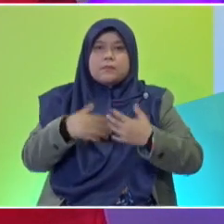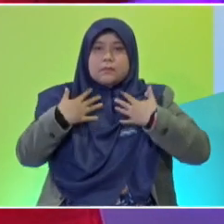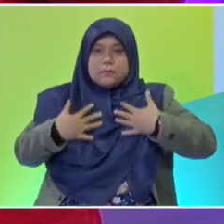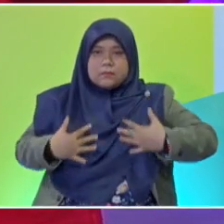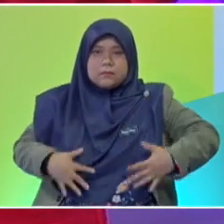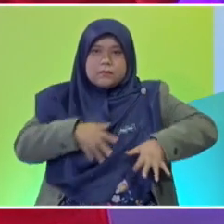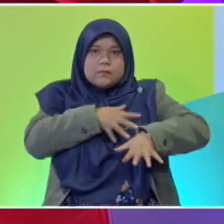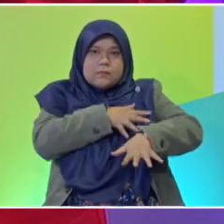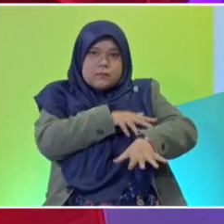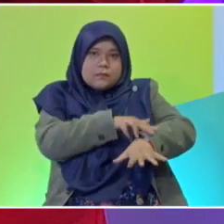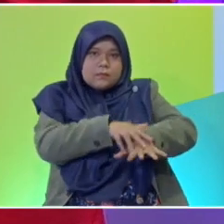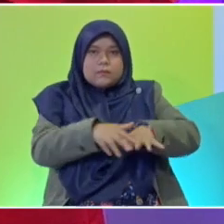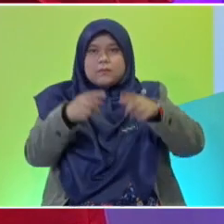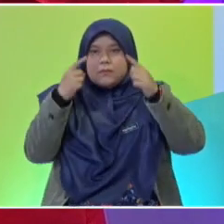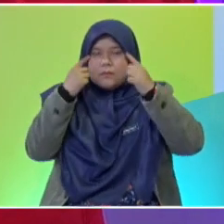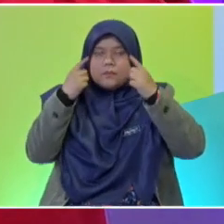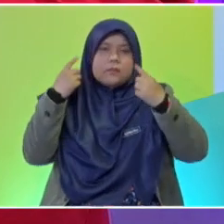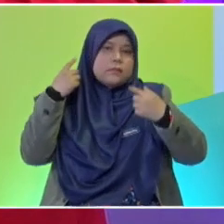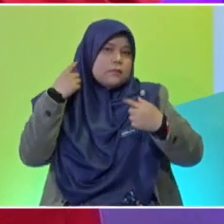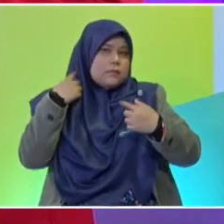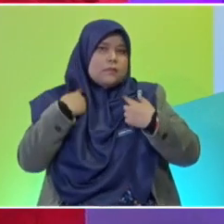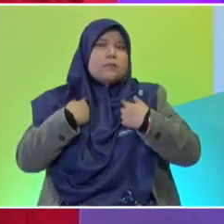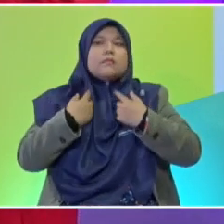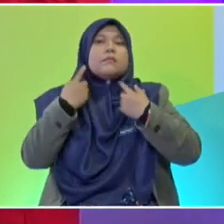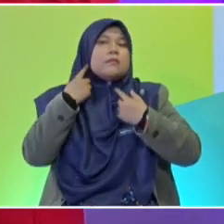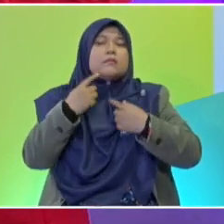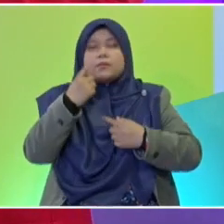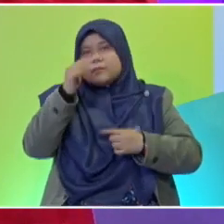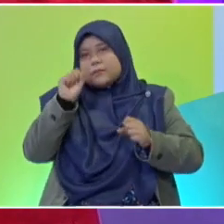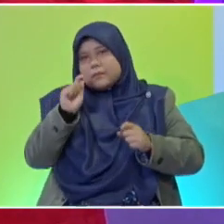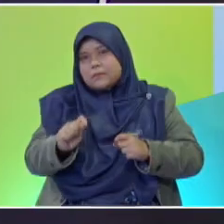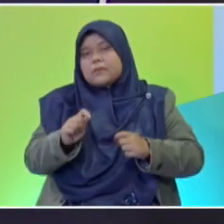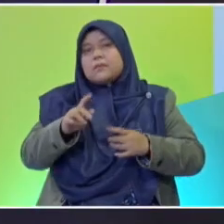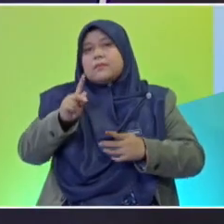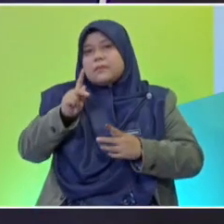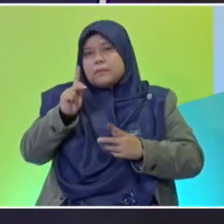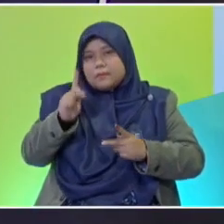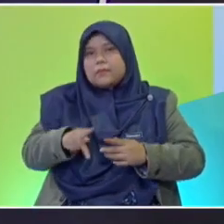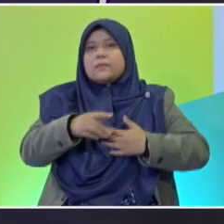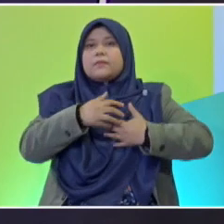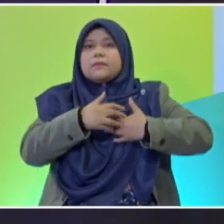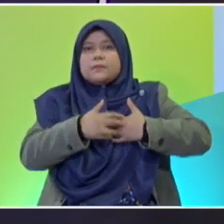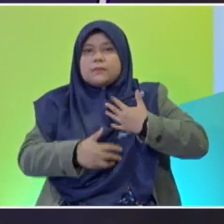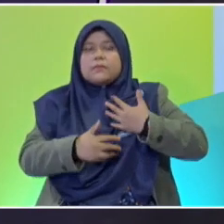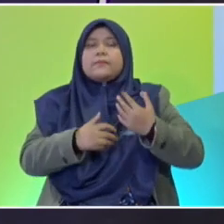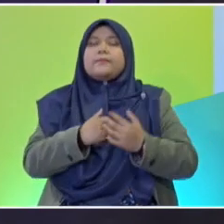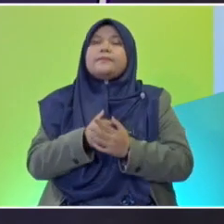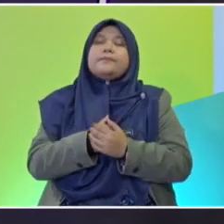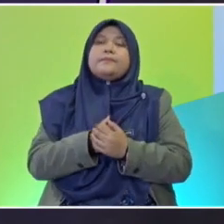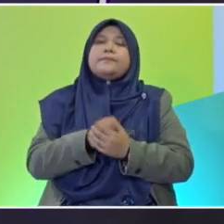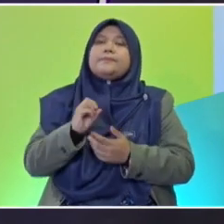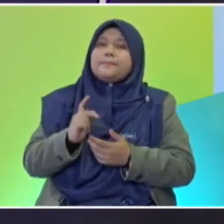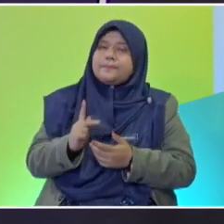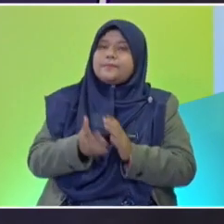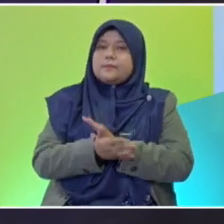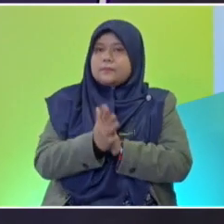our eyes. So we Okay. need blood for that. I see. Right. Okay.